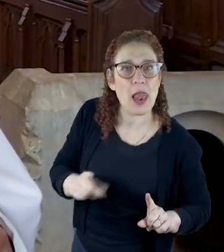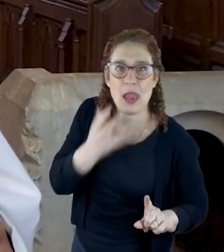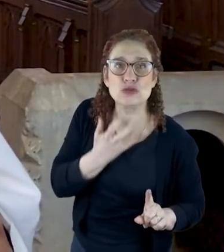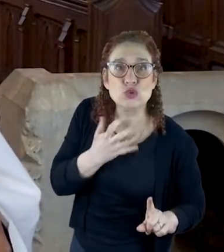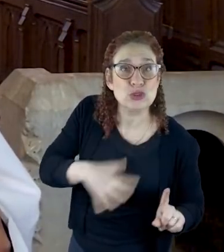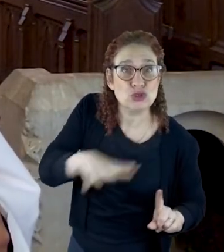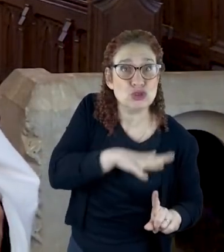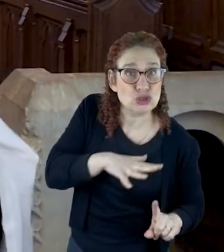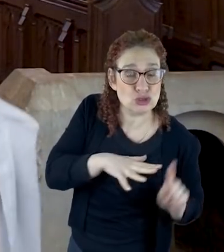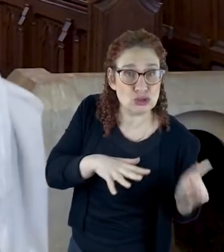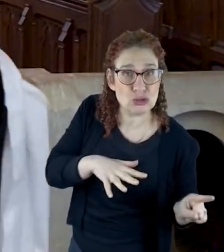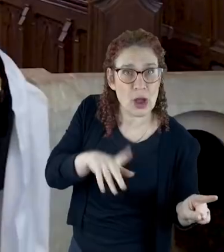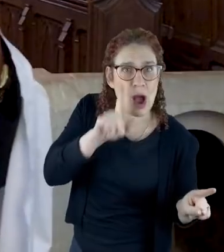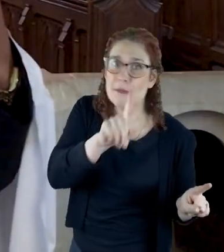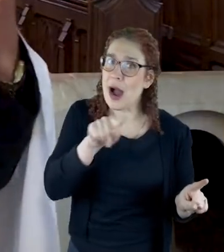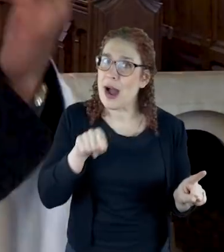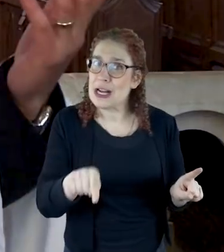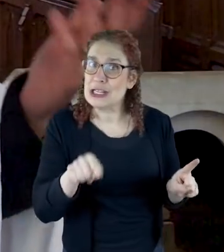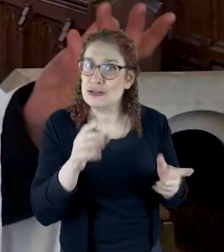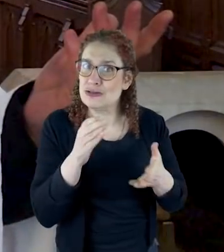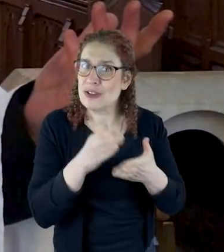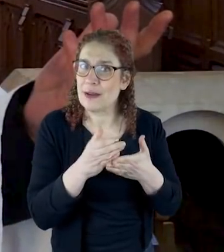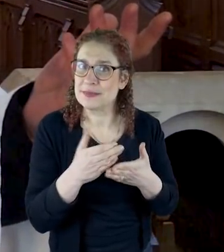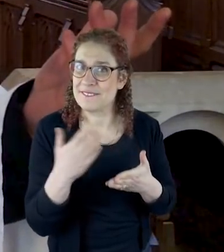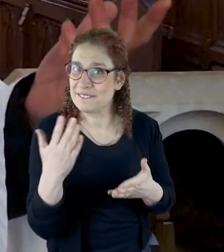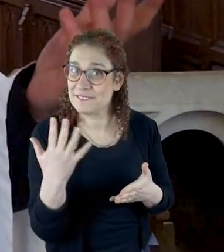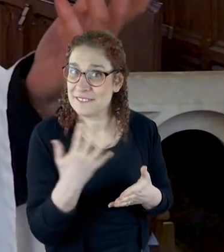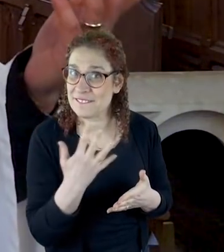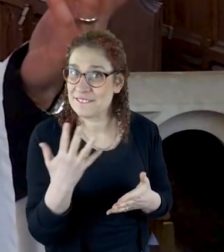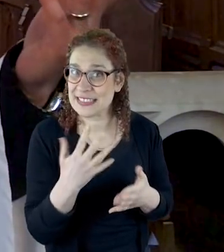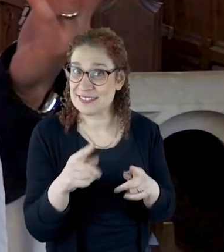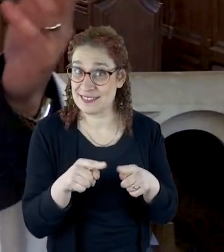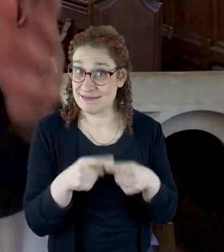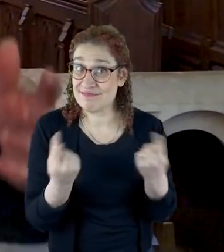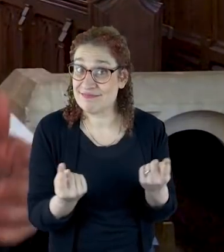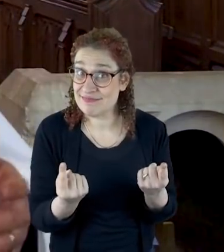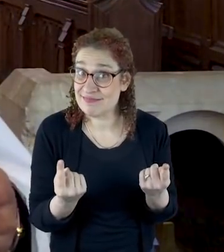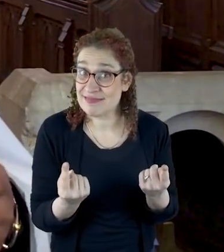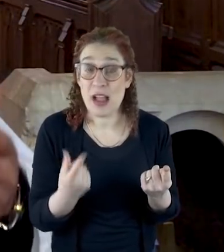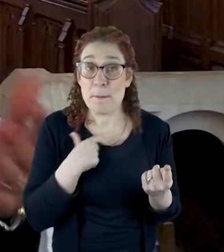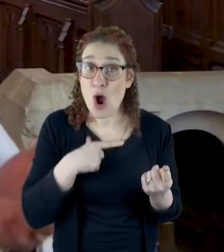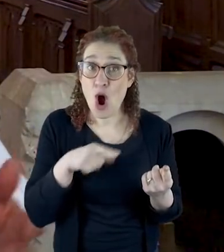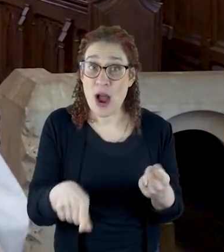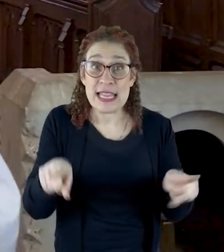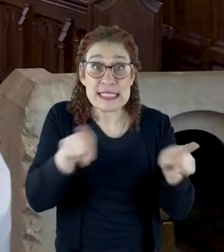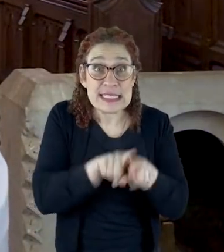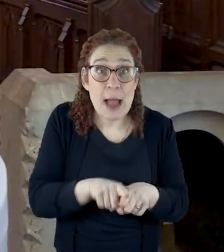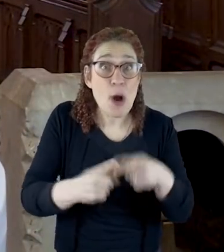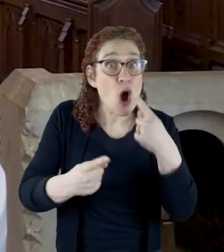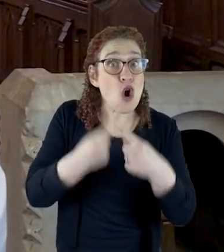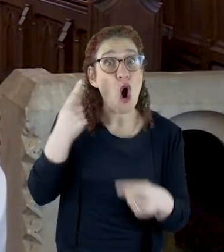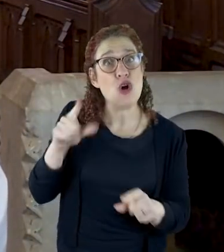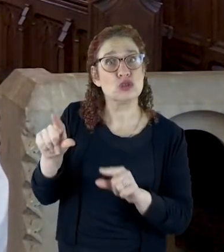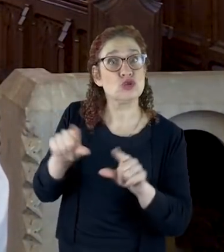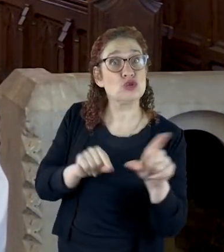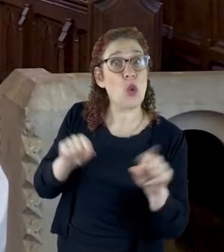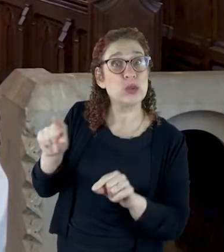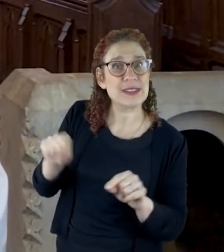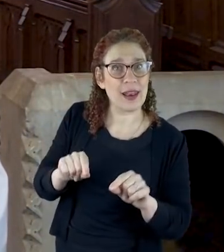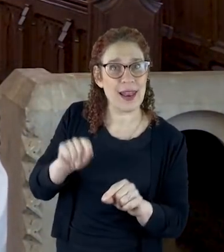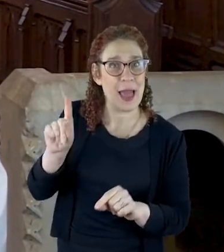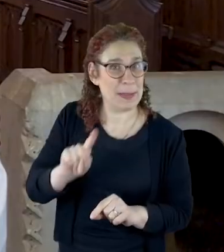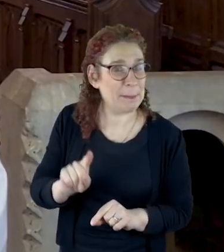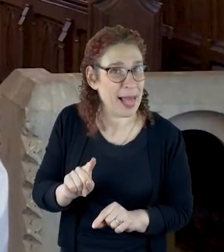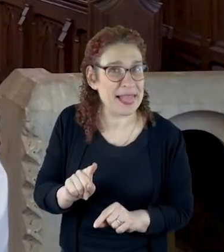Is that the same point he's trying to make in chapter 15? I would argue no, and the reason for that